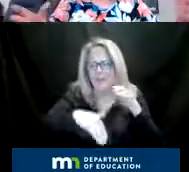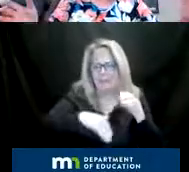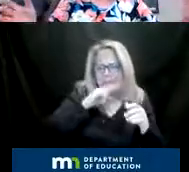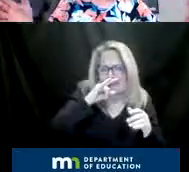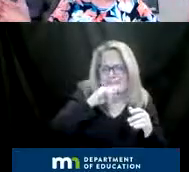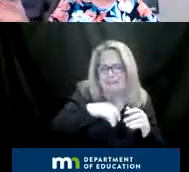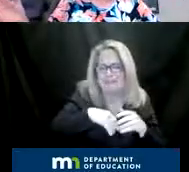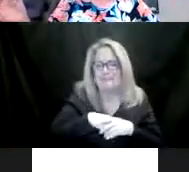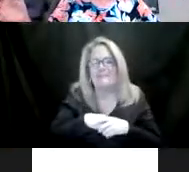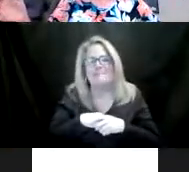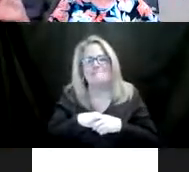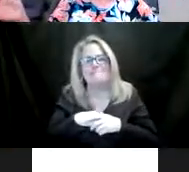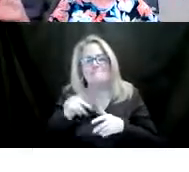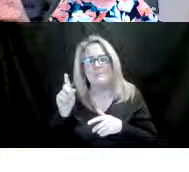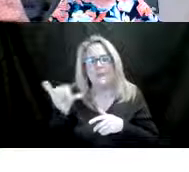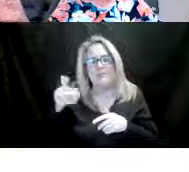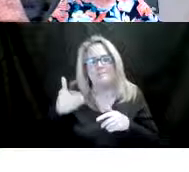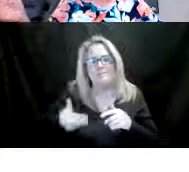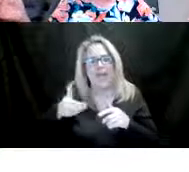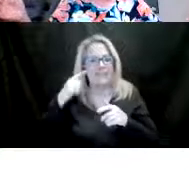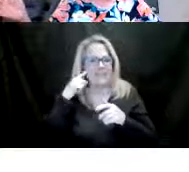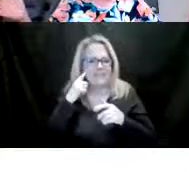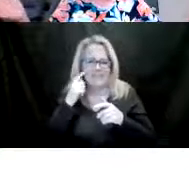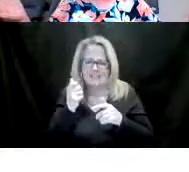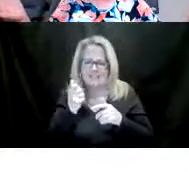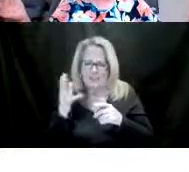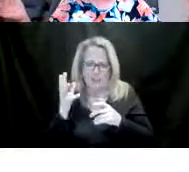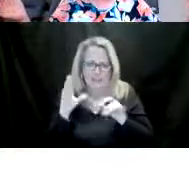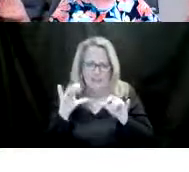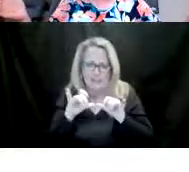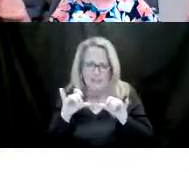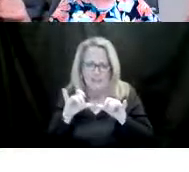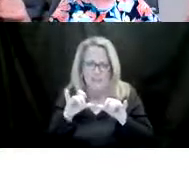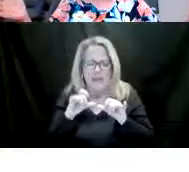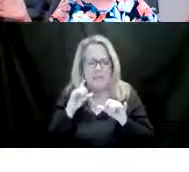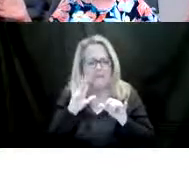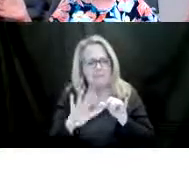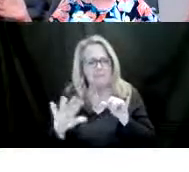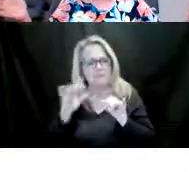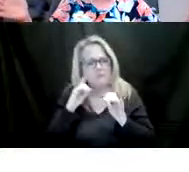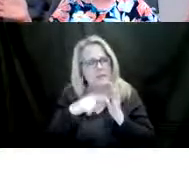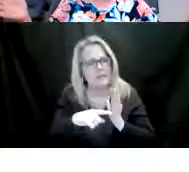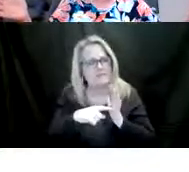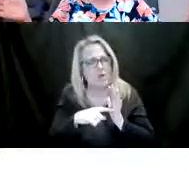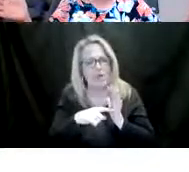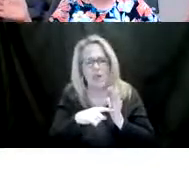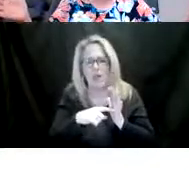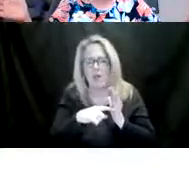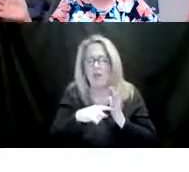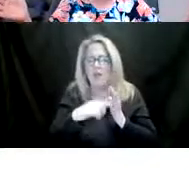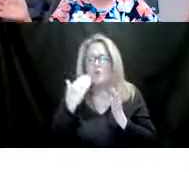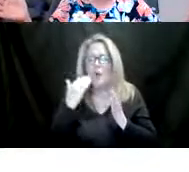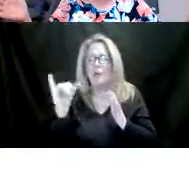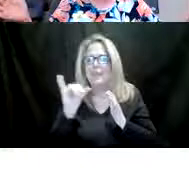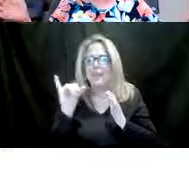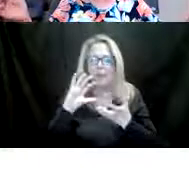Usually I would say at least, several inches. I have found that, for example, an appliance box works